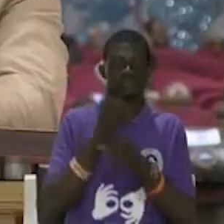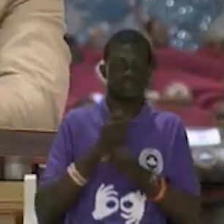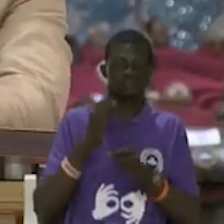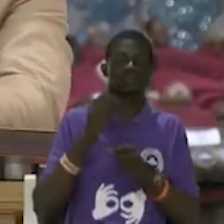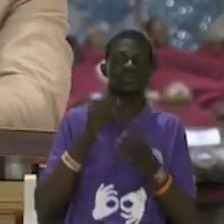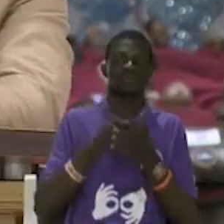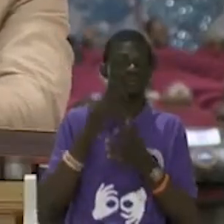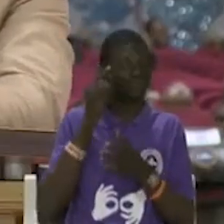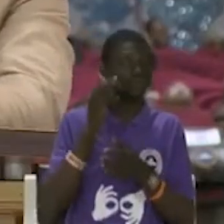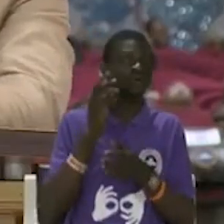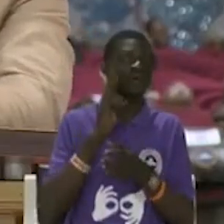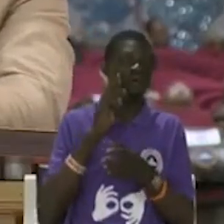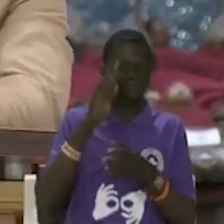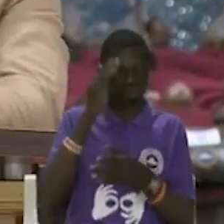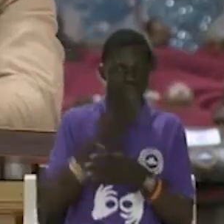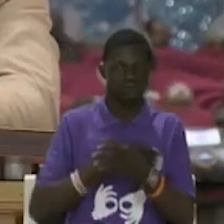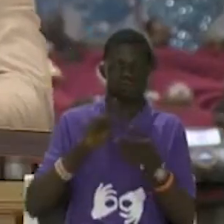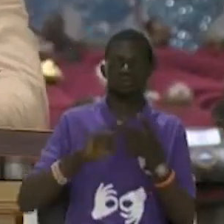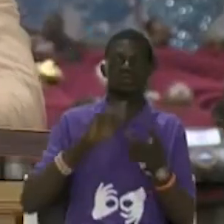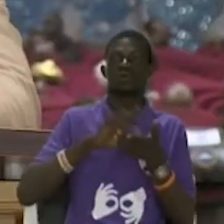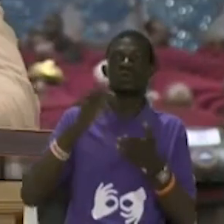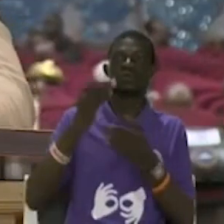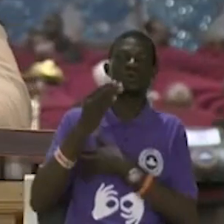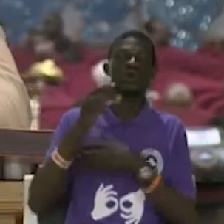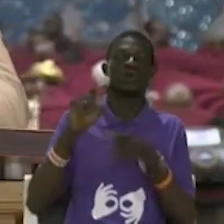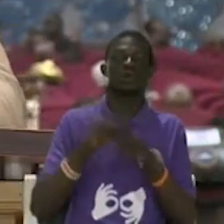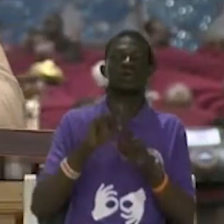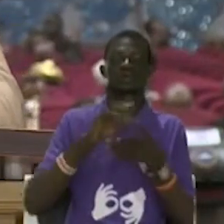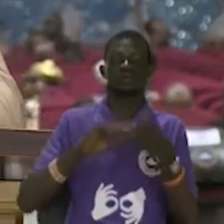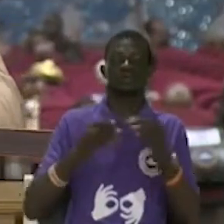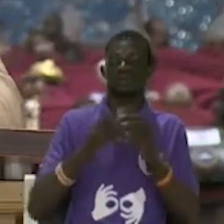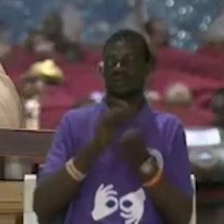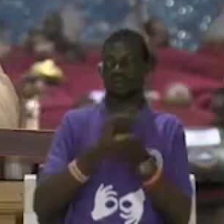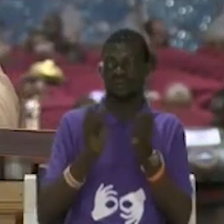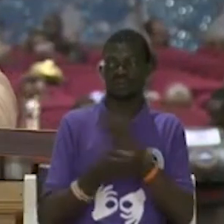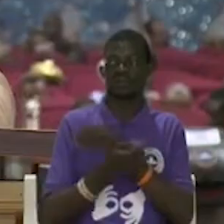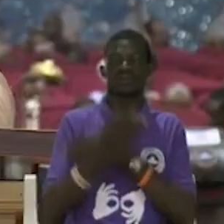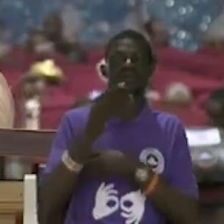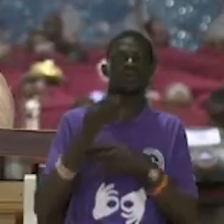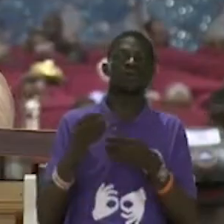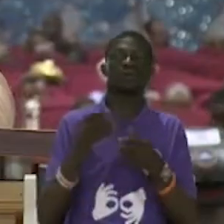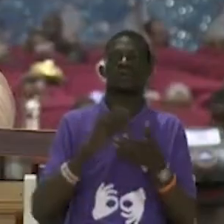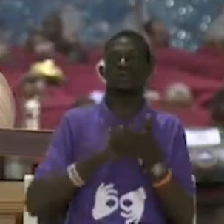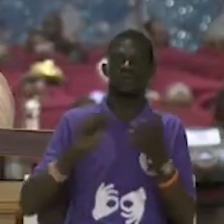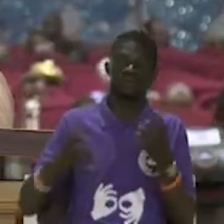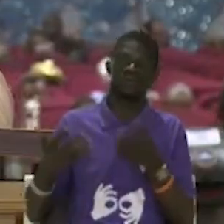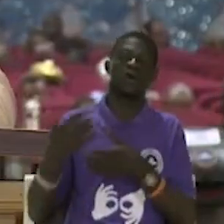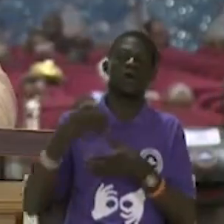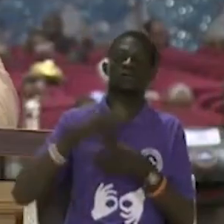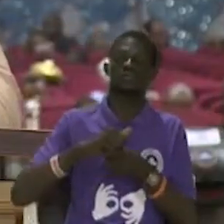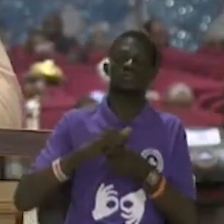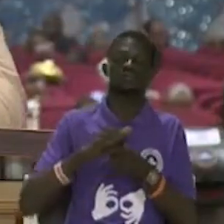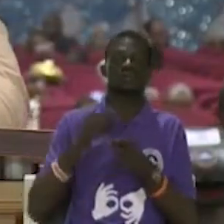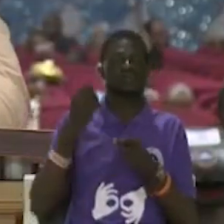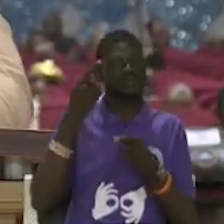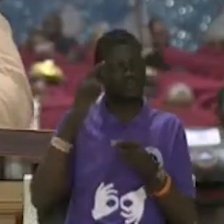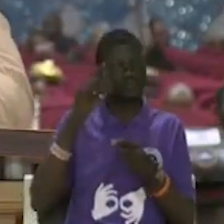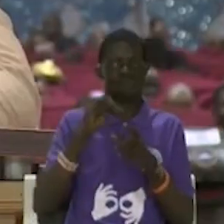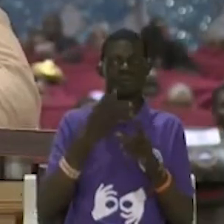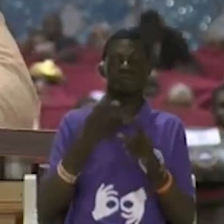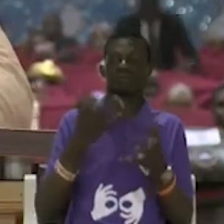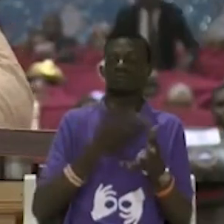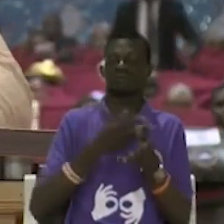son. To the glory of God, her son's story changed. God removed autism from him and made him